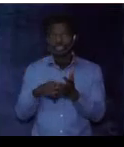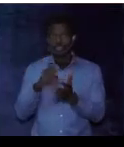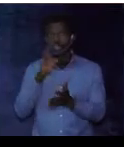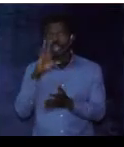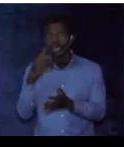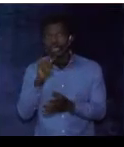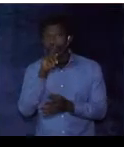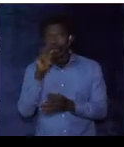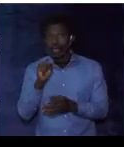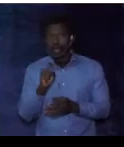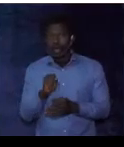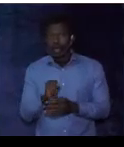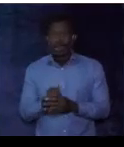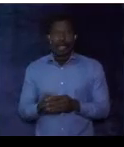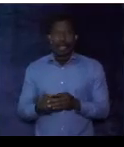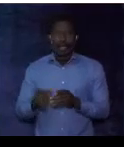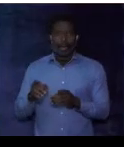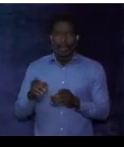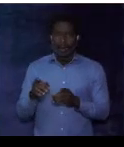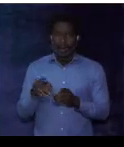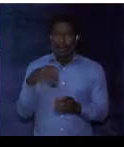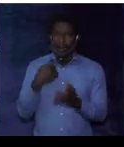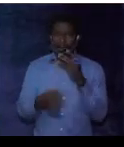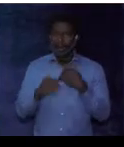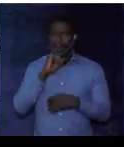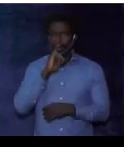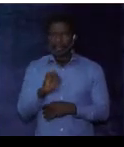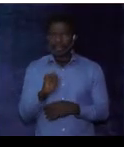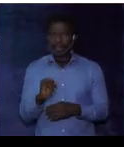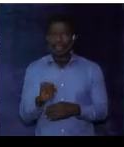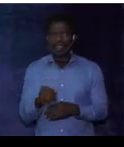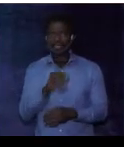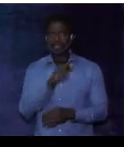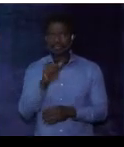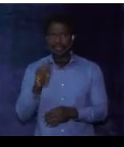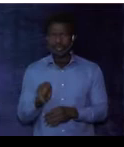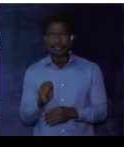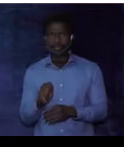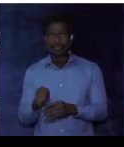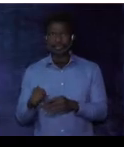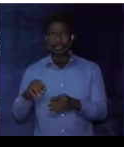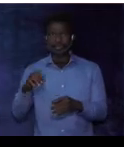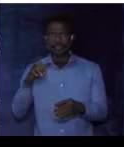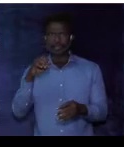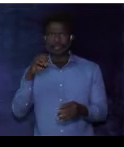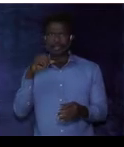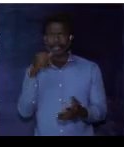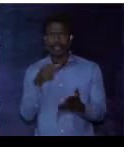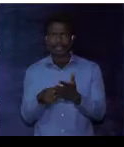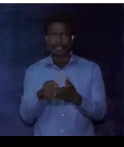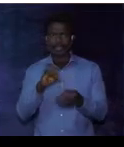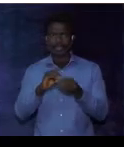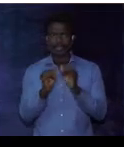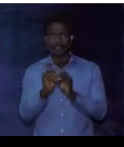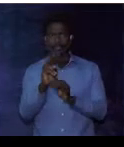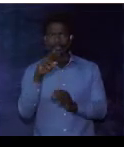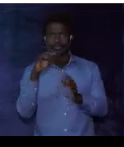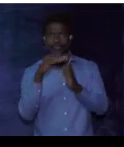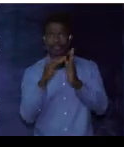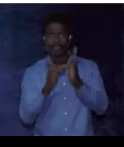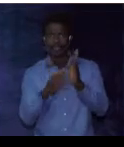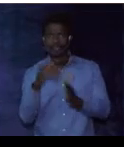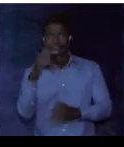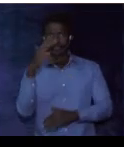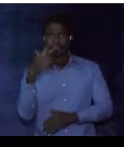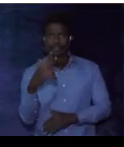These are the questions. Define essay. That is, what is an essay? Number 2, list the